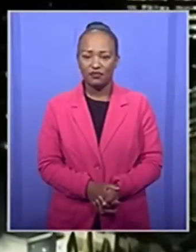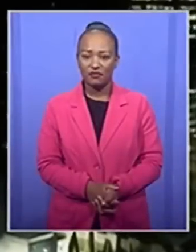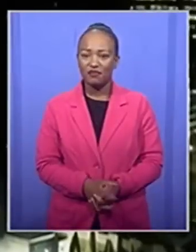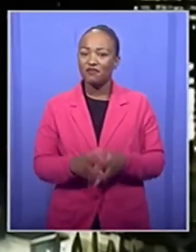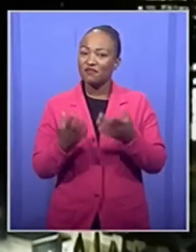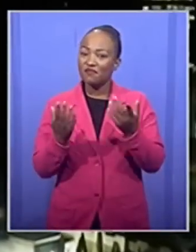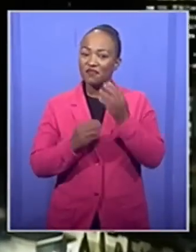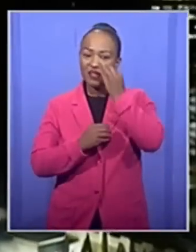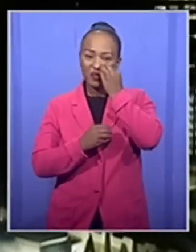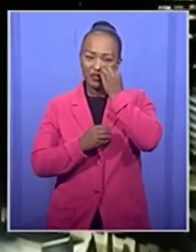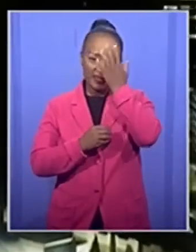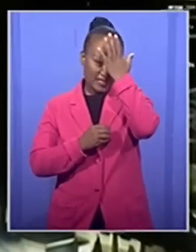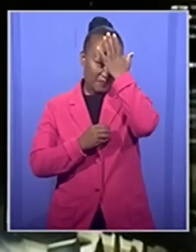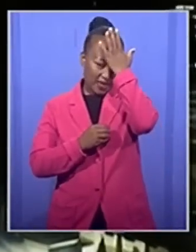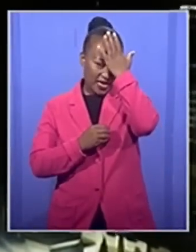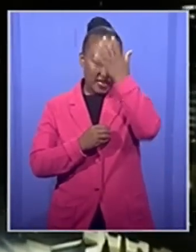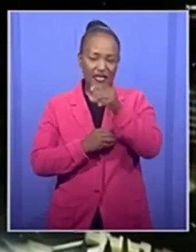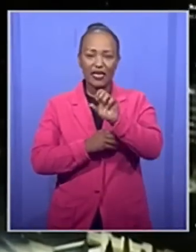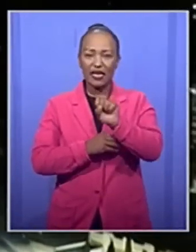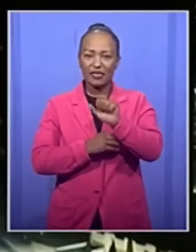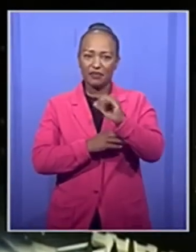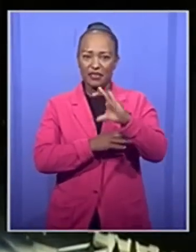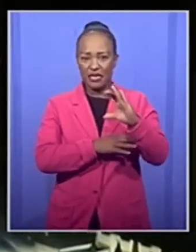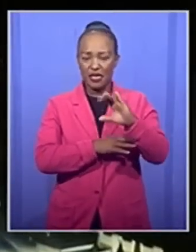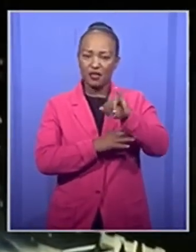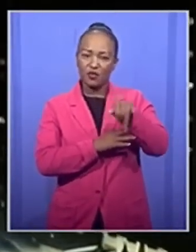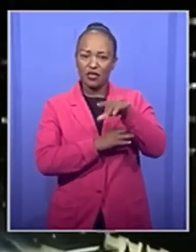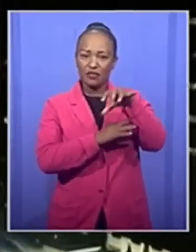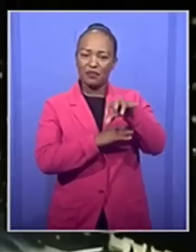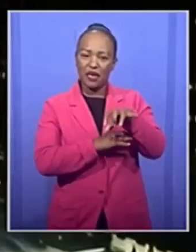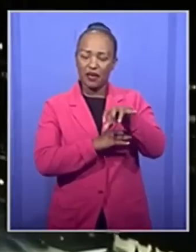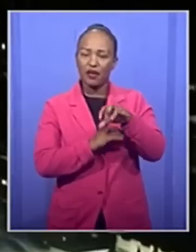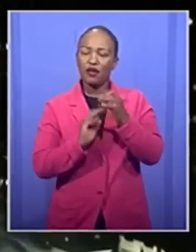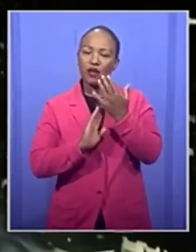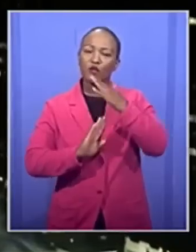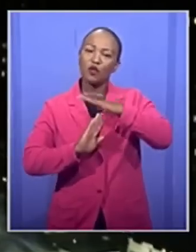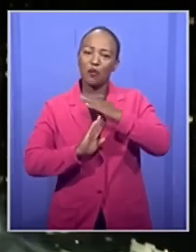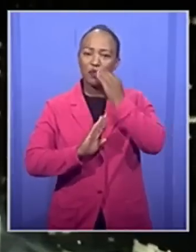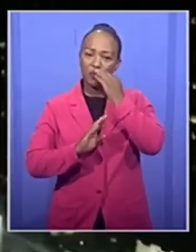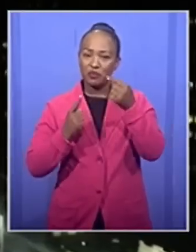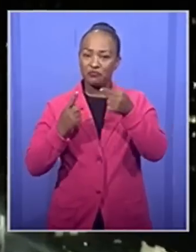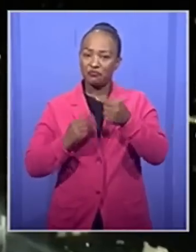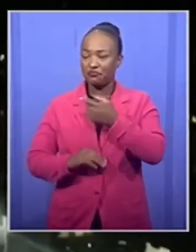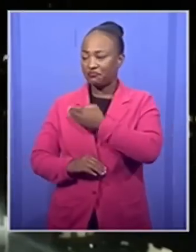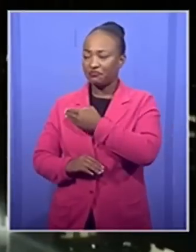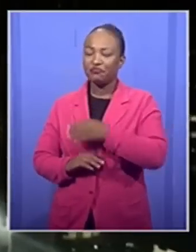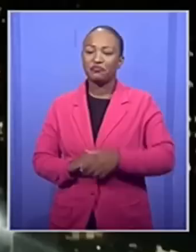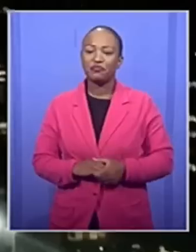Tše ke ditaba tša sepedi tša SABC thwego tšwa ka Auckland Park, Johannesburg. Dihlogo tša tšona ke tše.